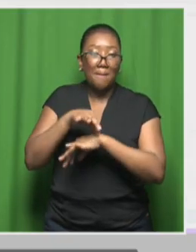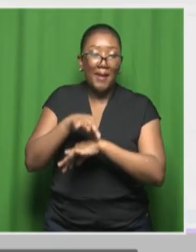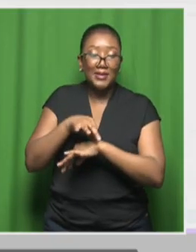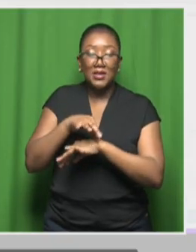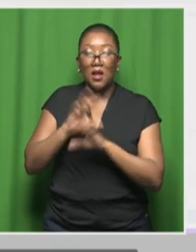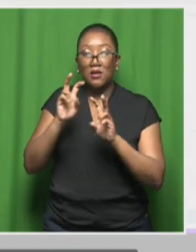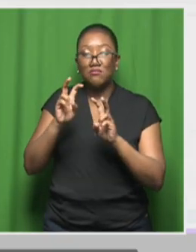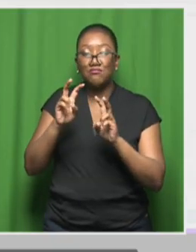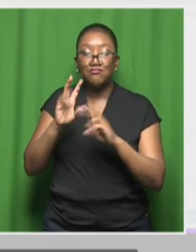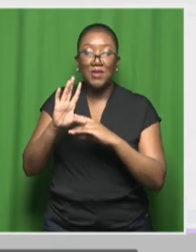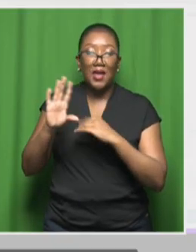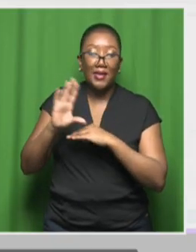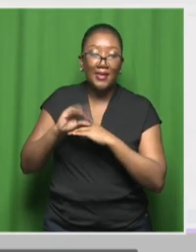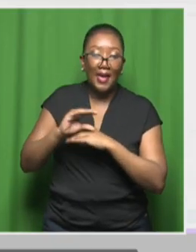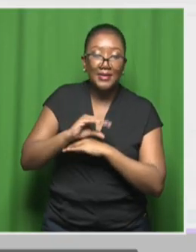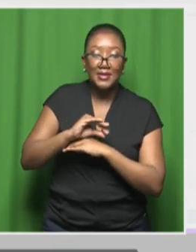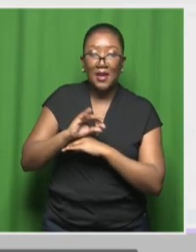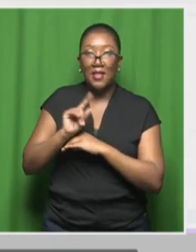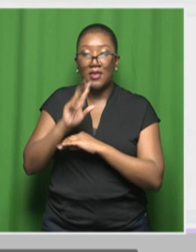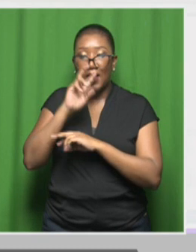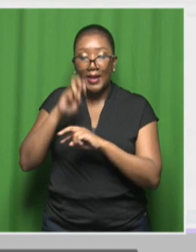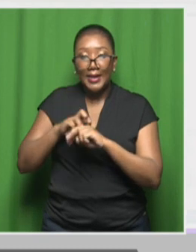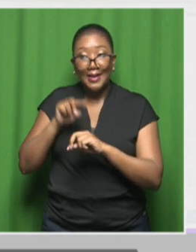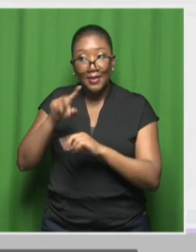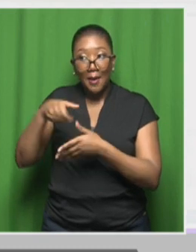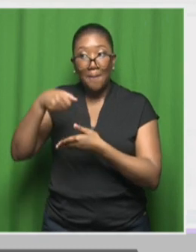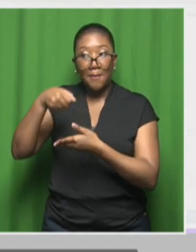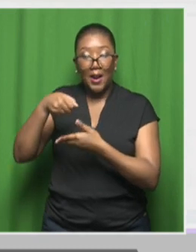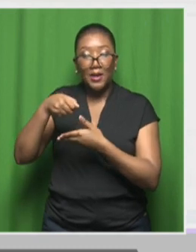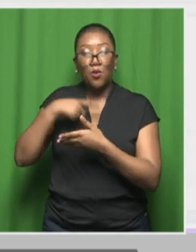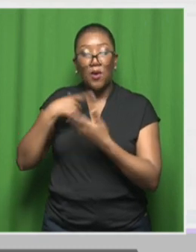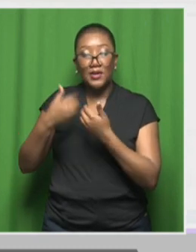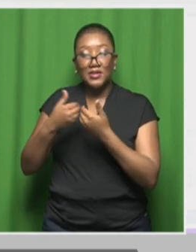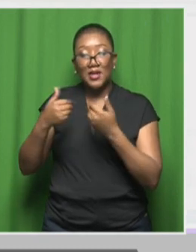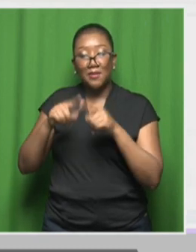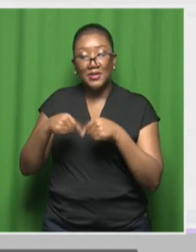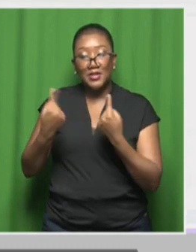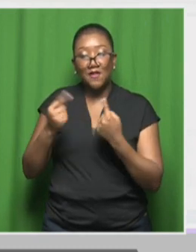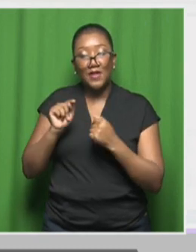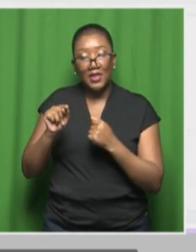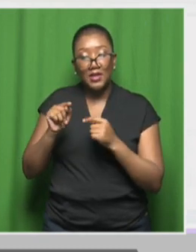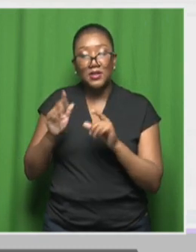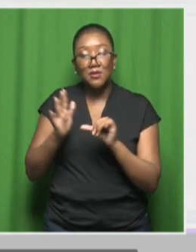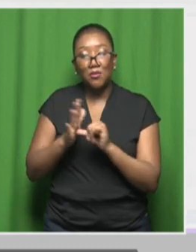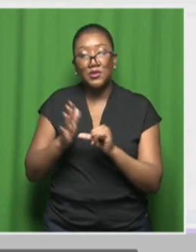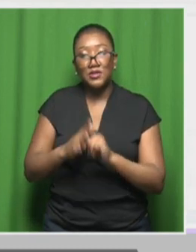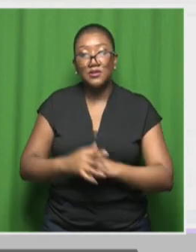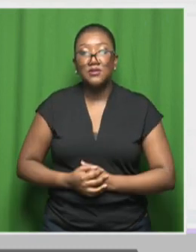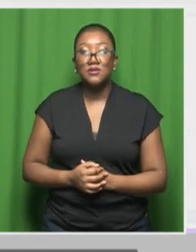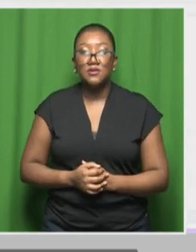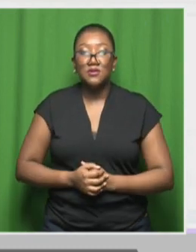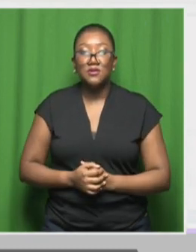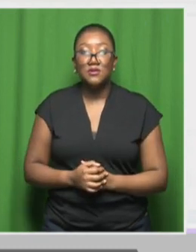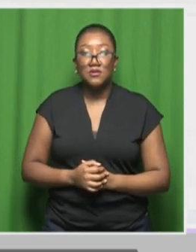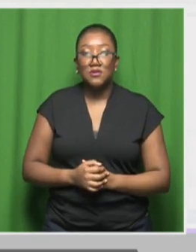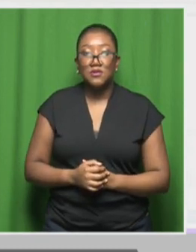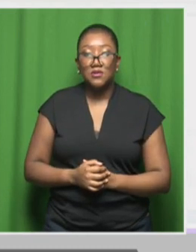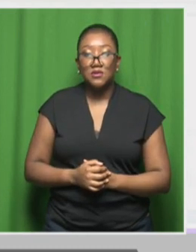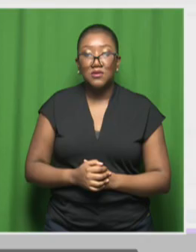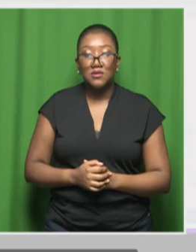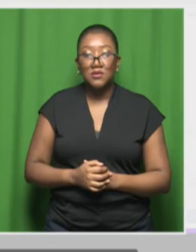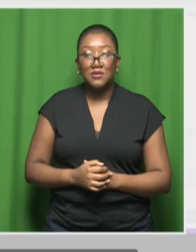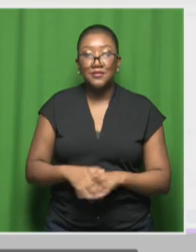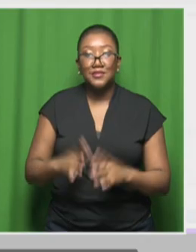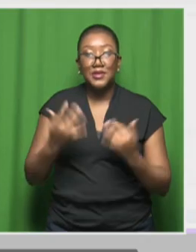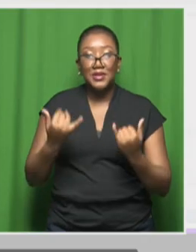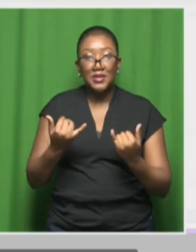and so forth. And that is quite, a blood product that is in demand. And Thandi, you stress the importance